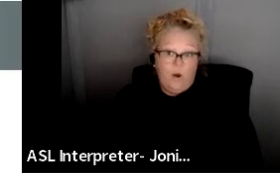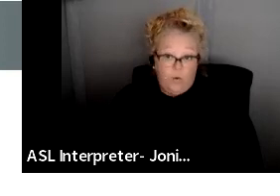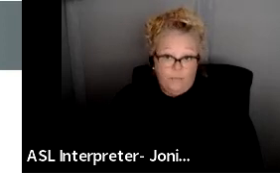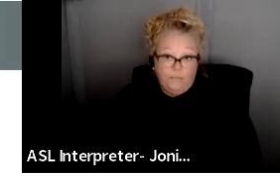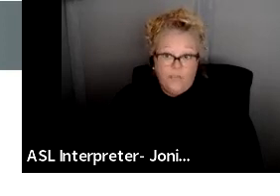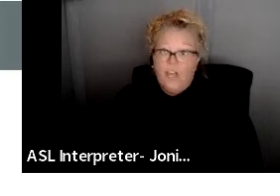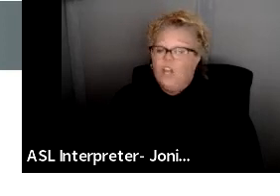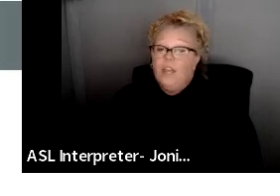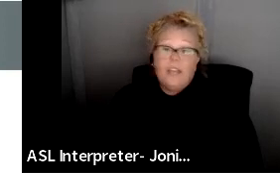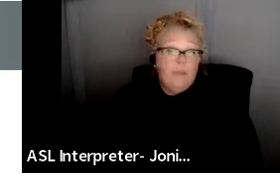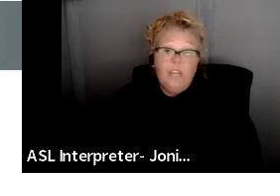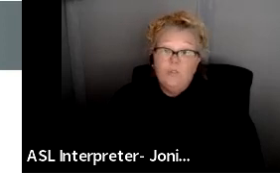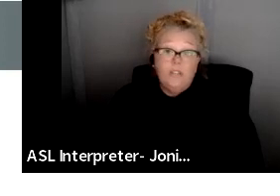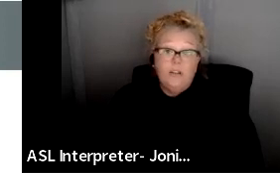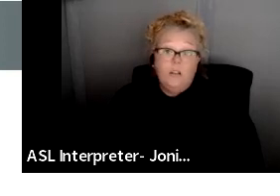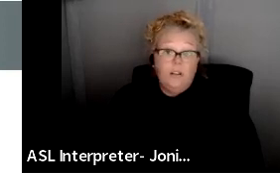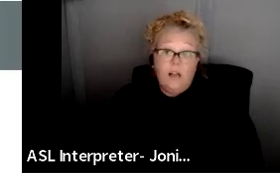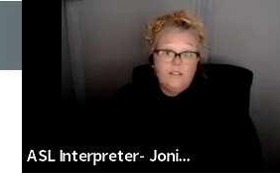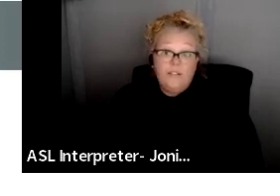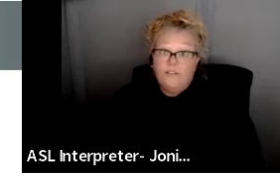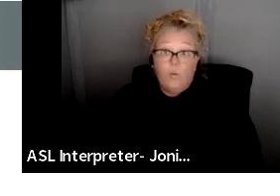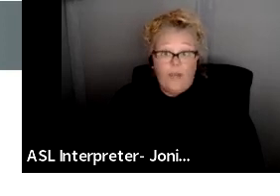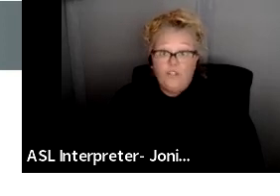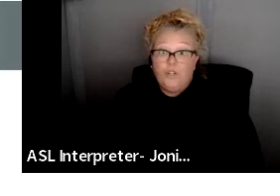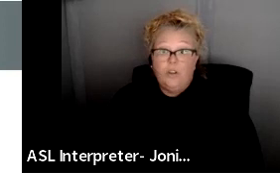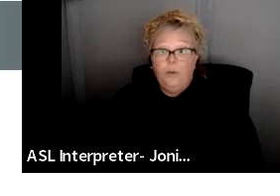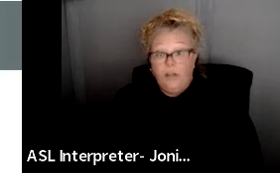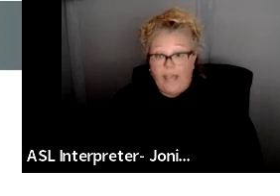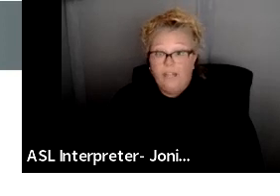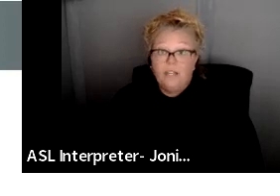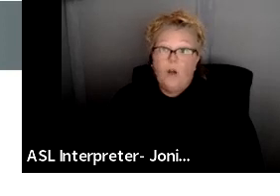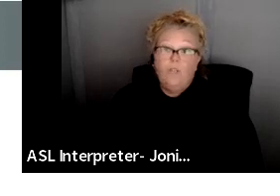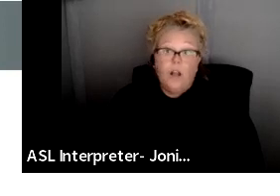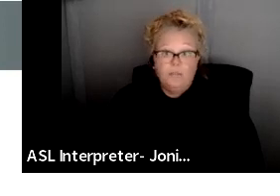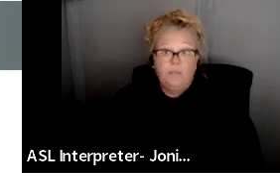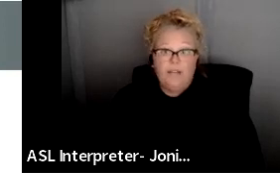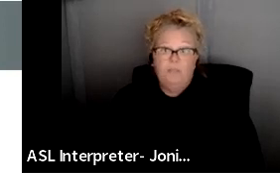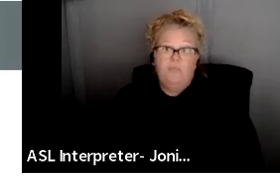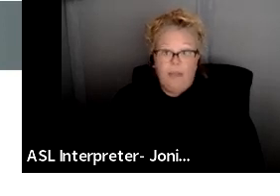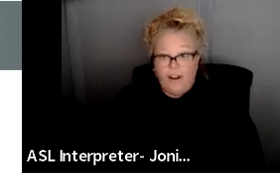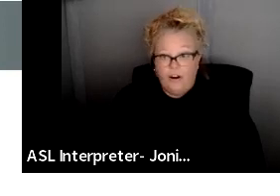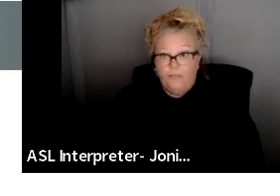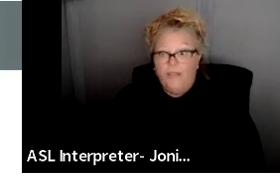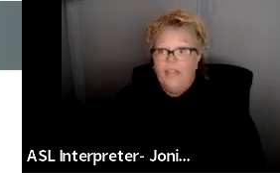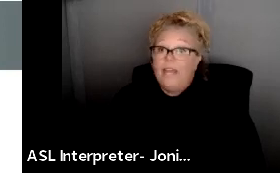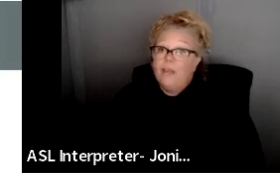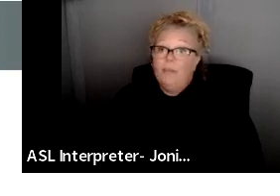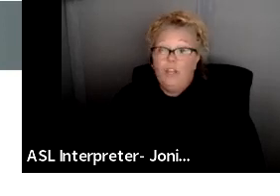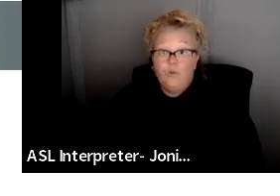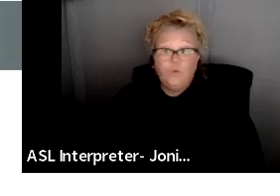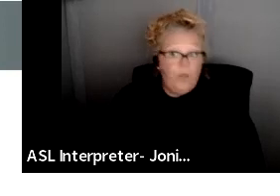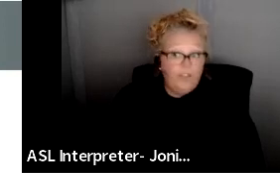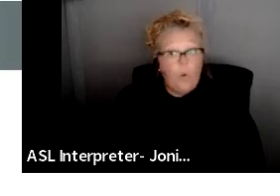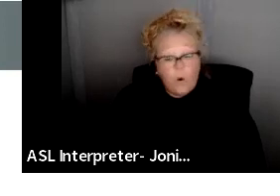away from home. It can be used in lots of different ways to communicate to overcome some type of barrier. It can